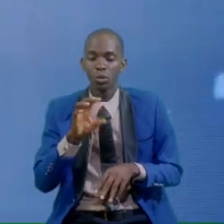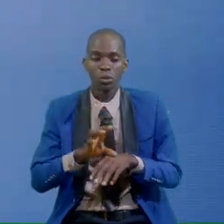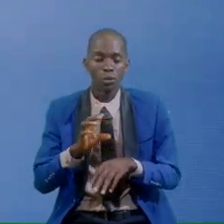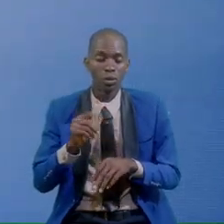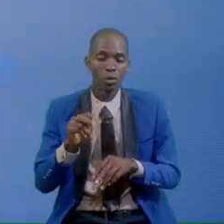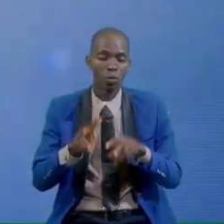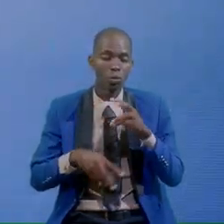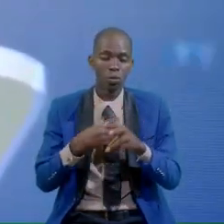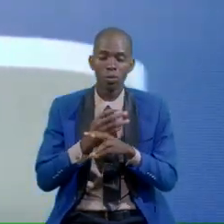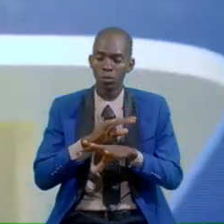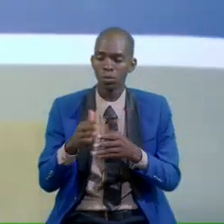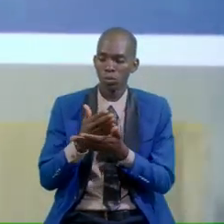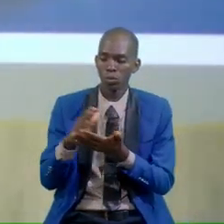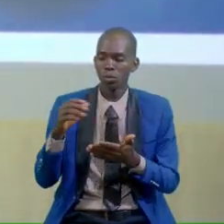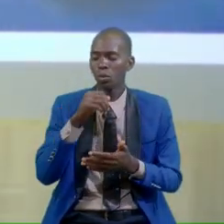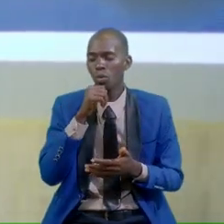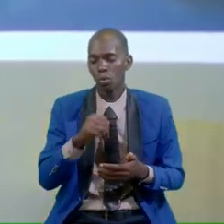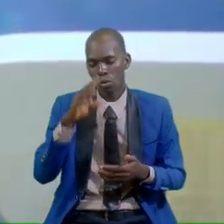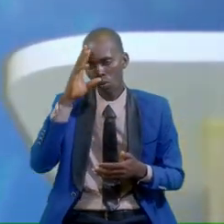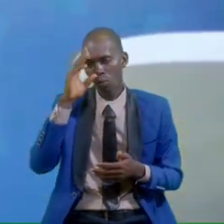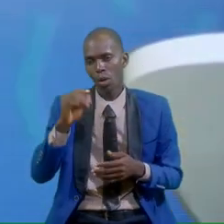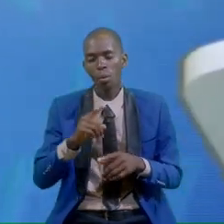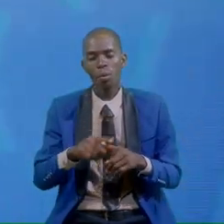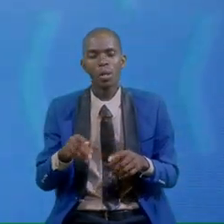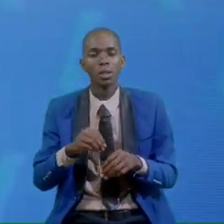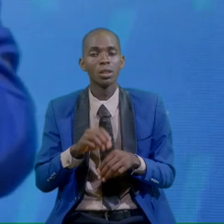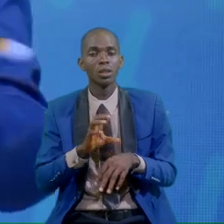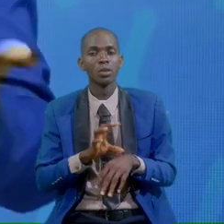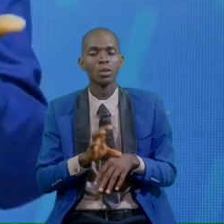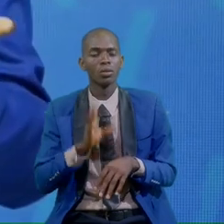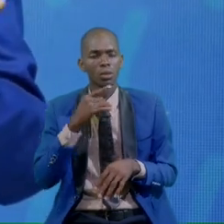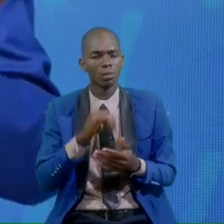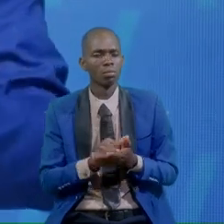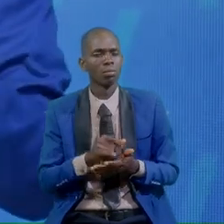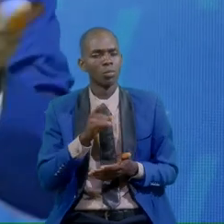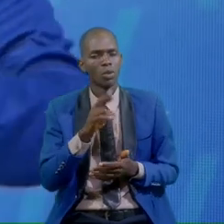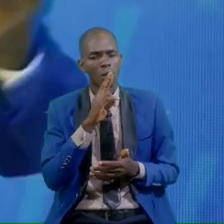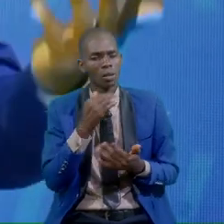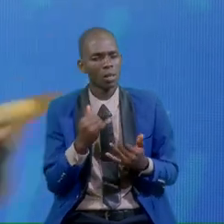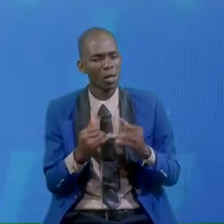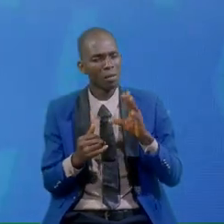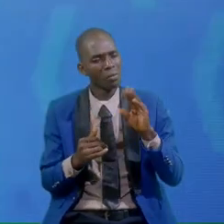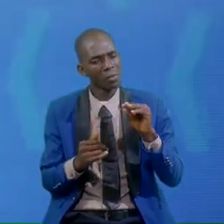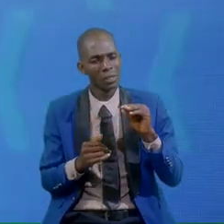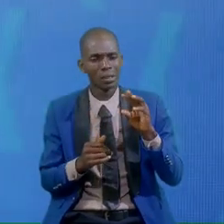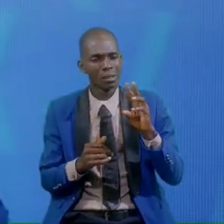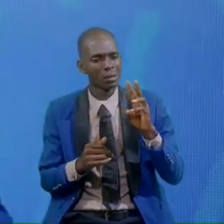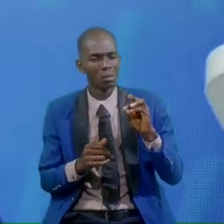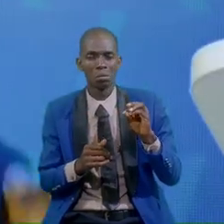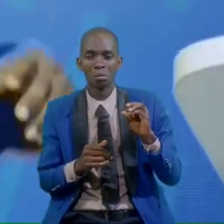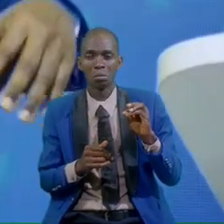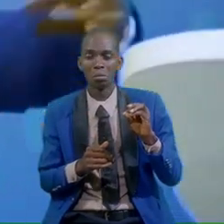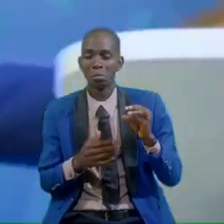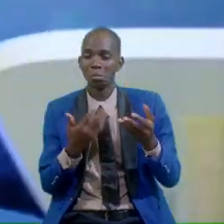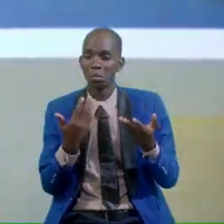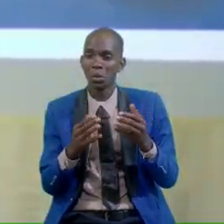the people that say, oh, Stuart, is it 50 or 60? You know, I don't know what, maybe in that place is